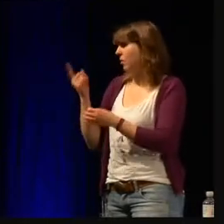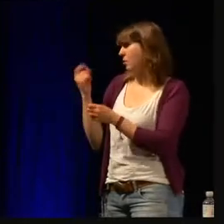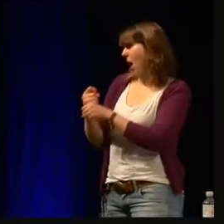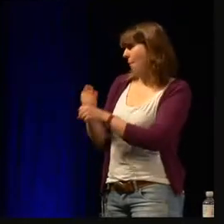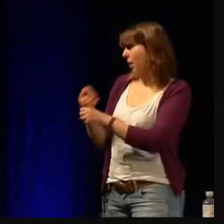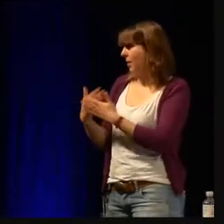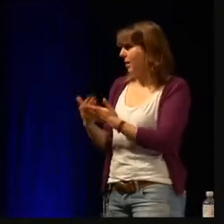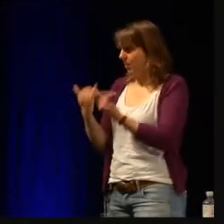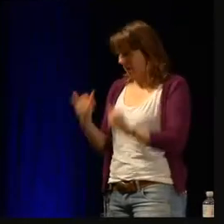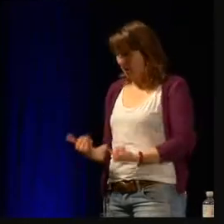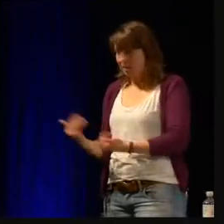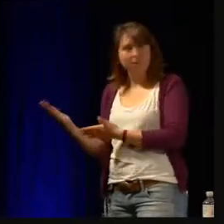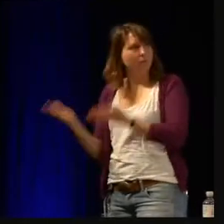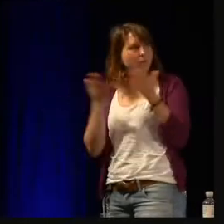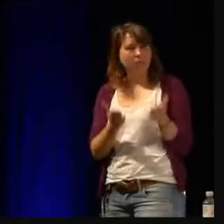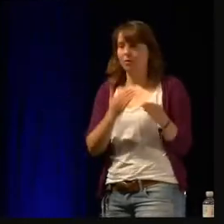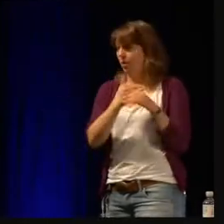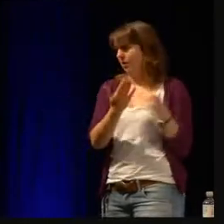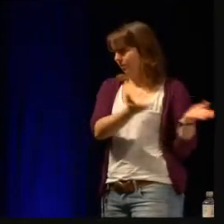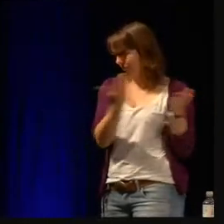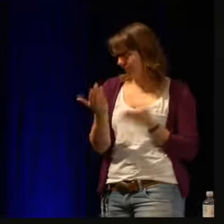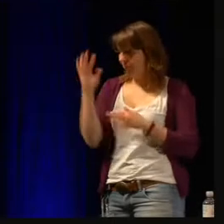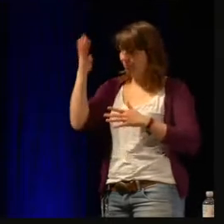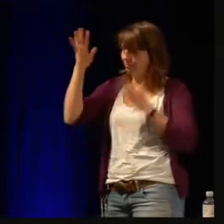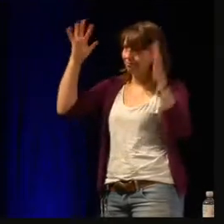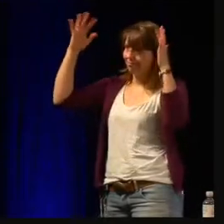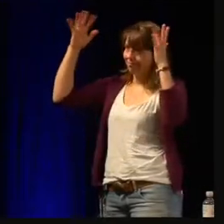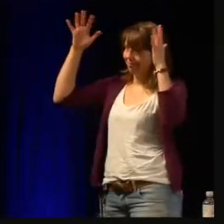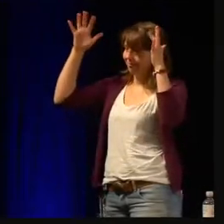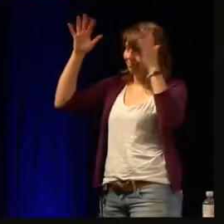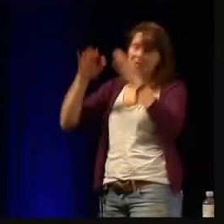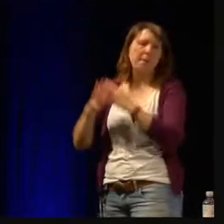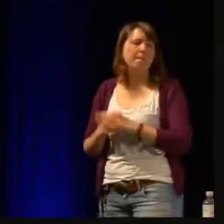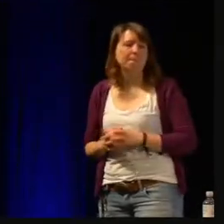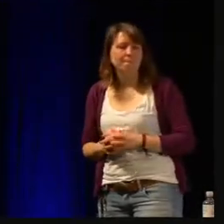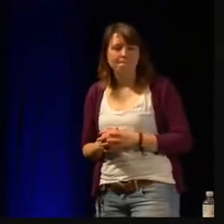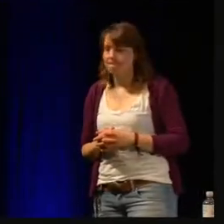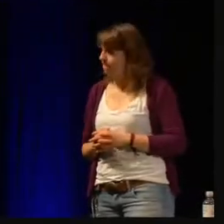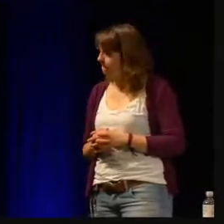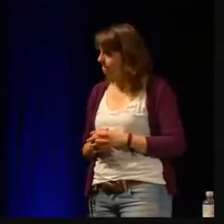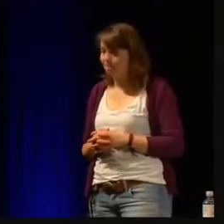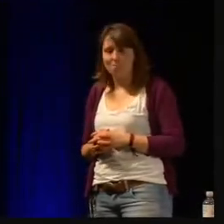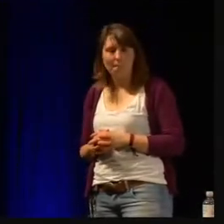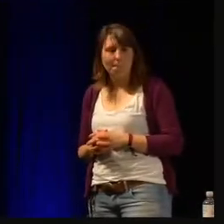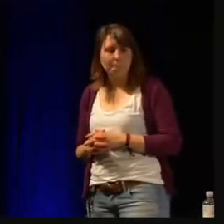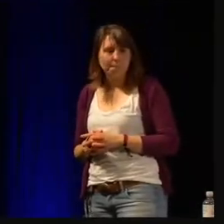questions. And I would like to hand over now to Karin, who will focus more on the technical side of things.